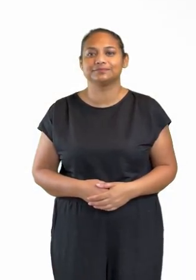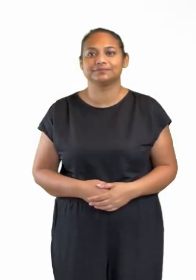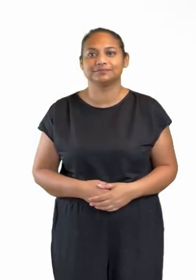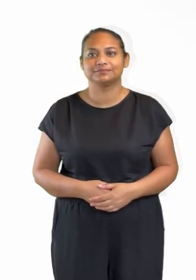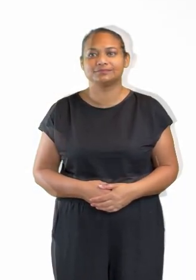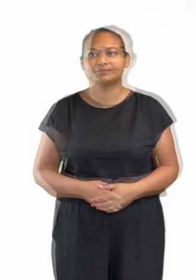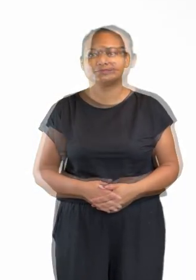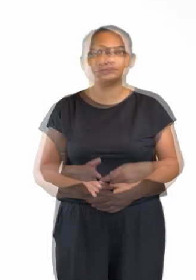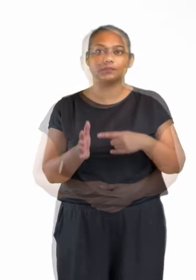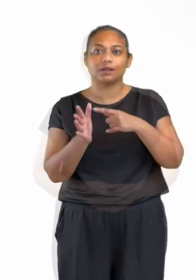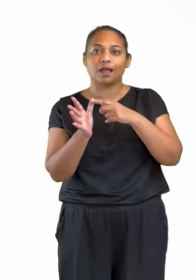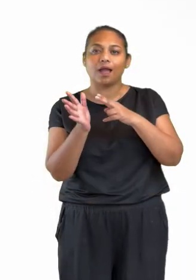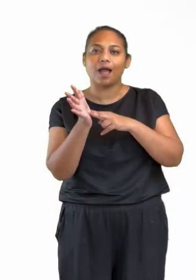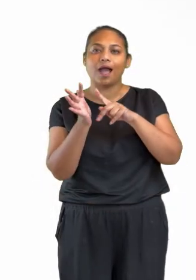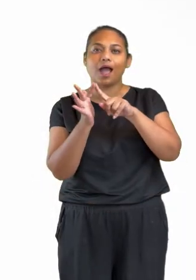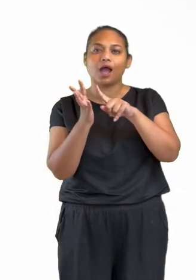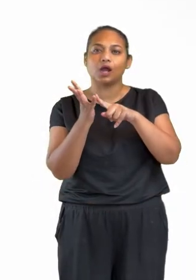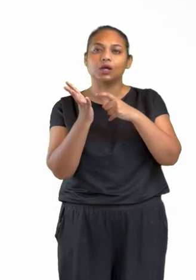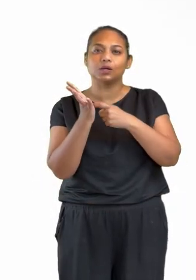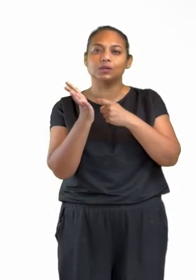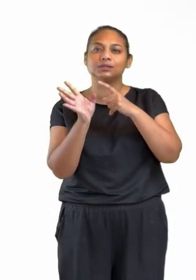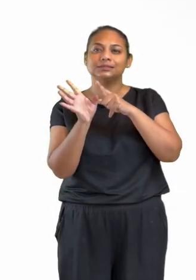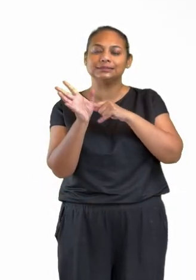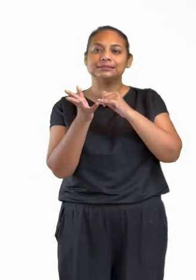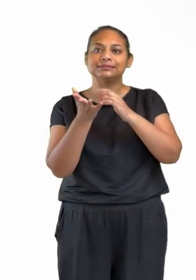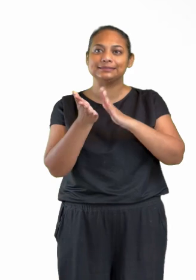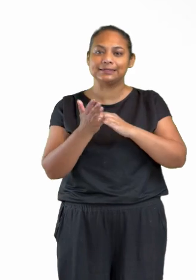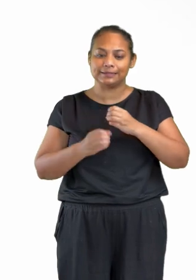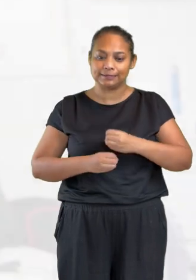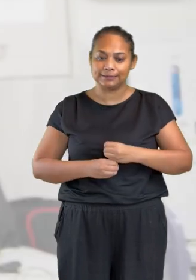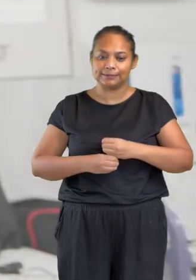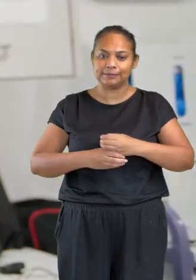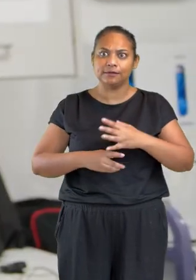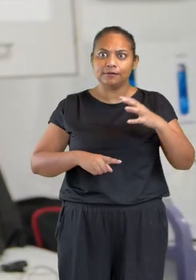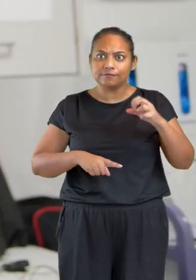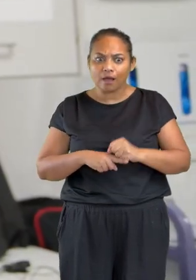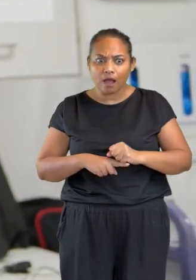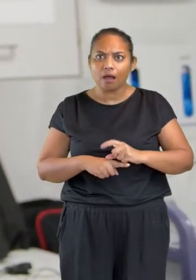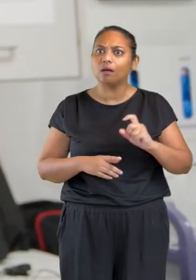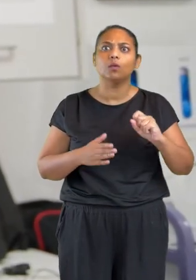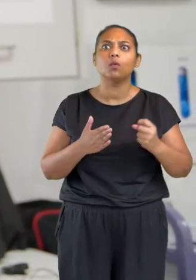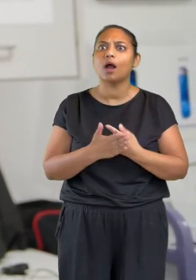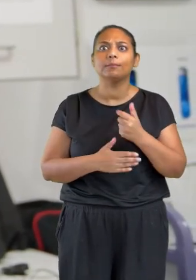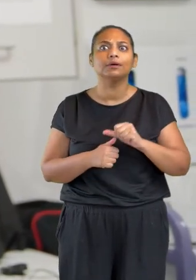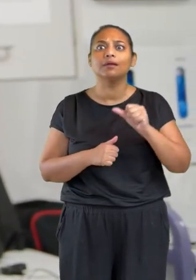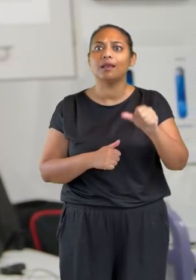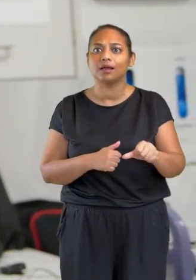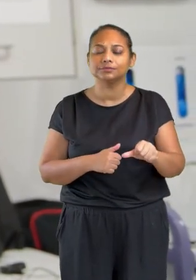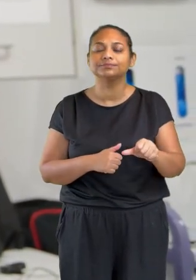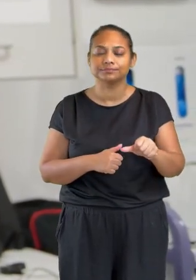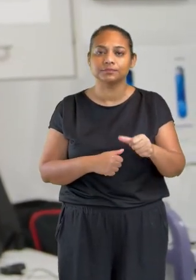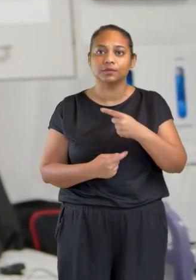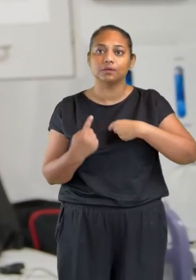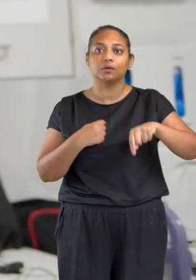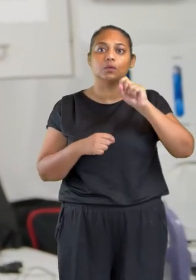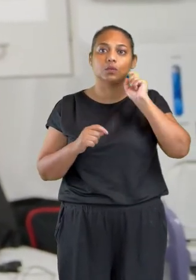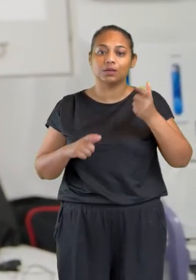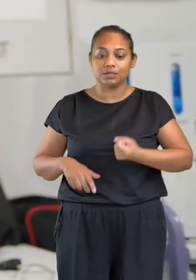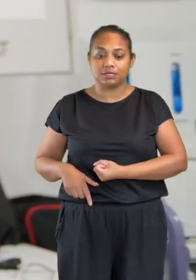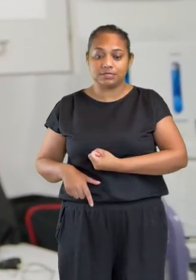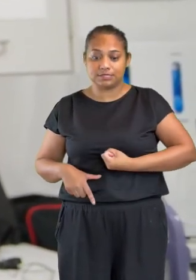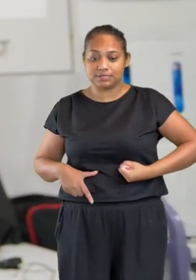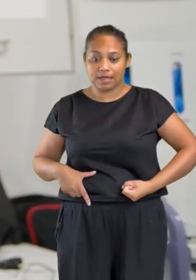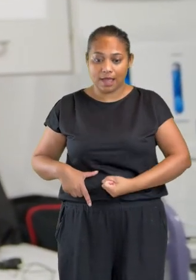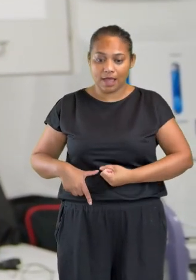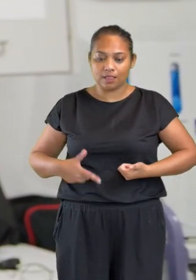What happens if an aneurysm is found? When we do a scan, we take images and we measure those images